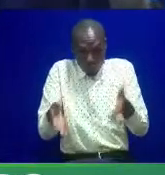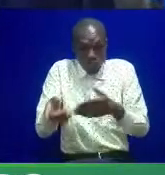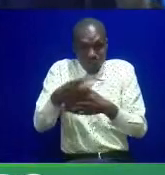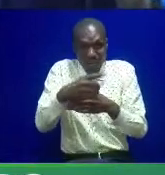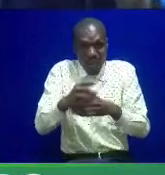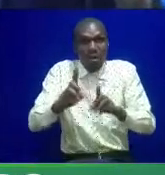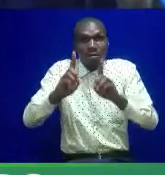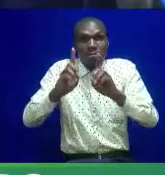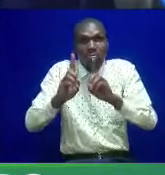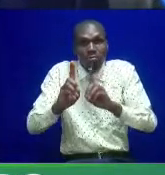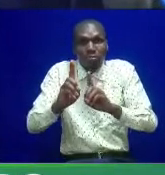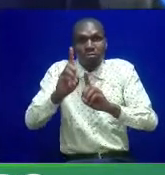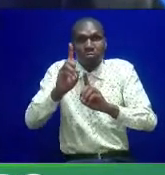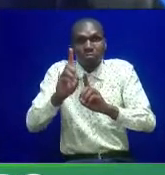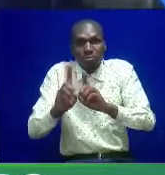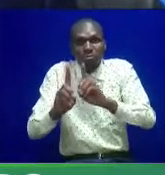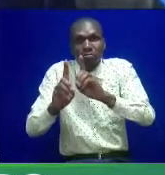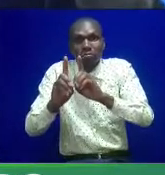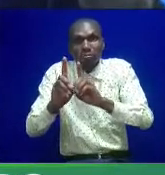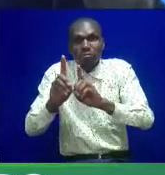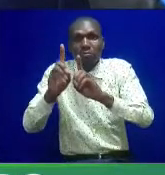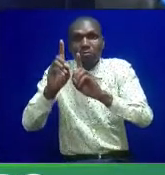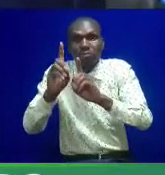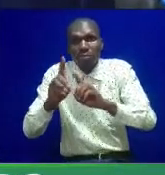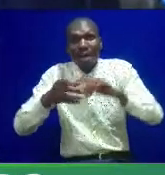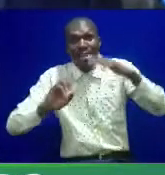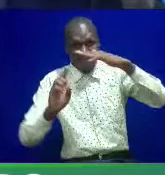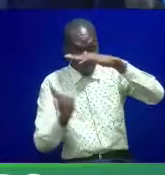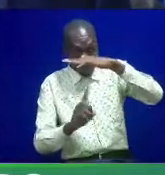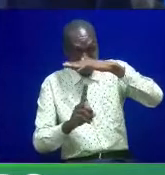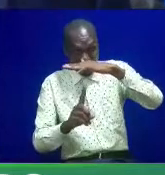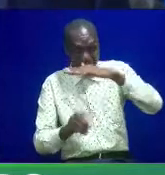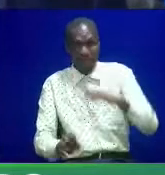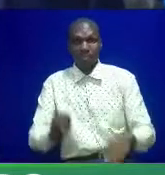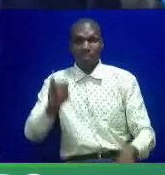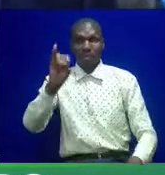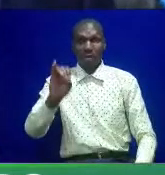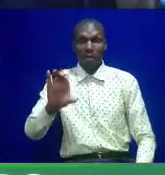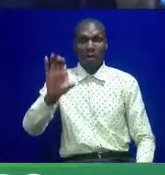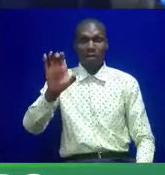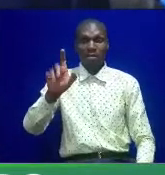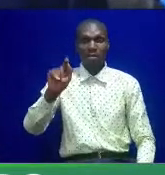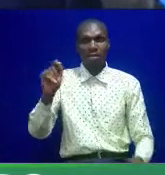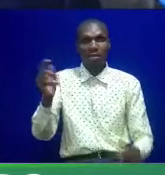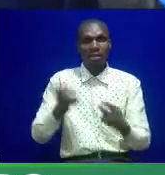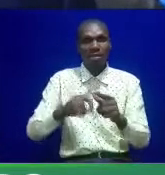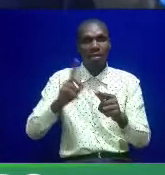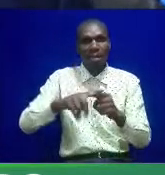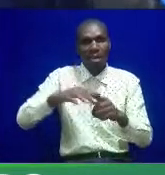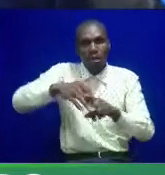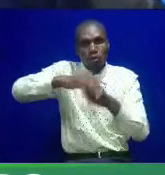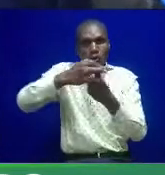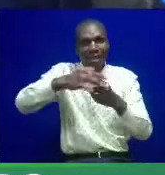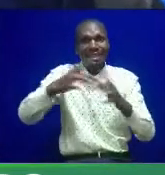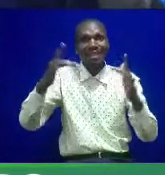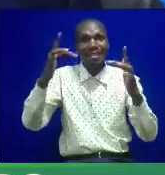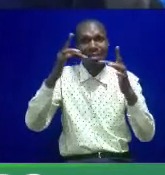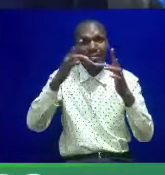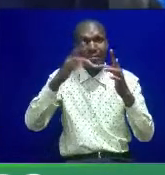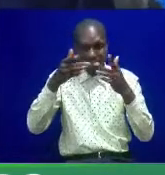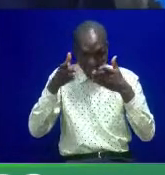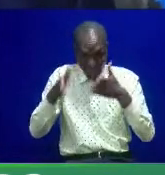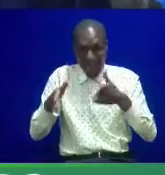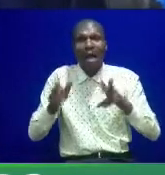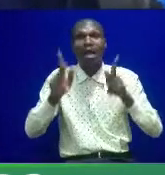mokoba omuwaziri Eliud Owallo erinde a launch wifi ere free wifi iga